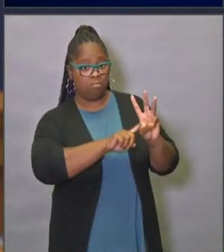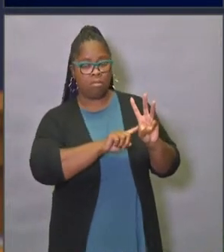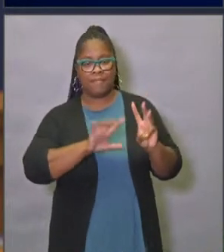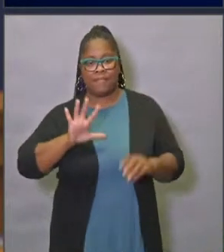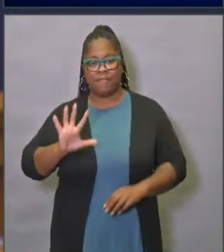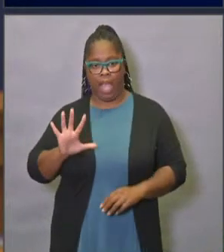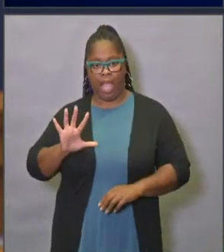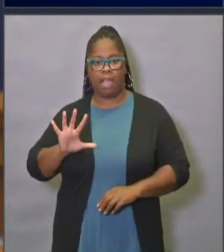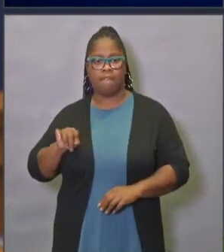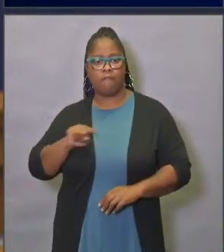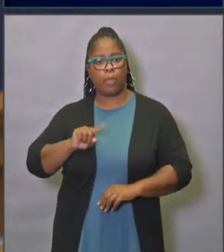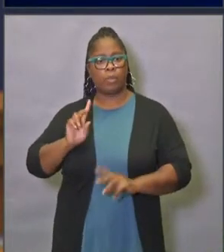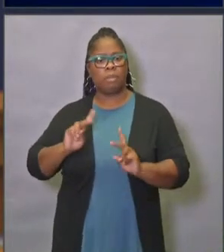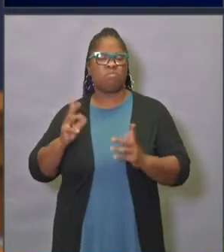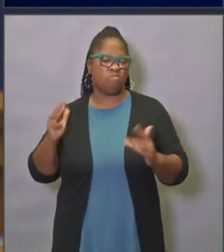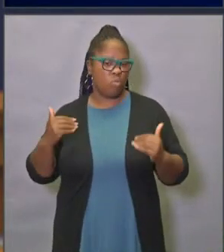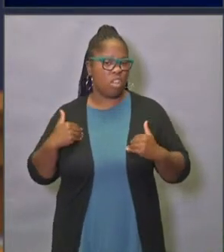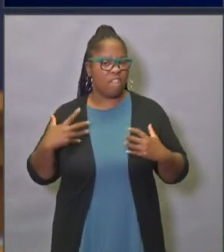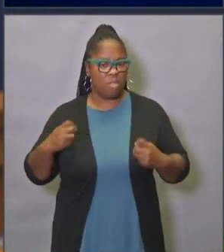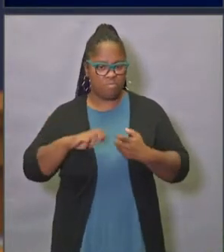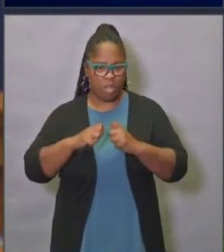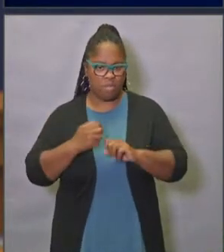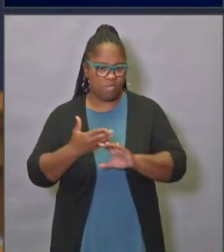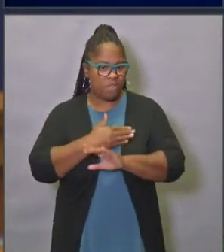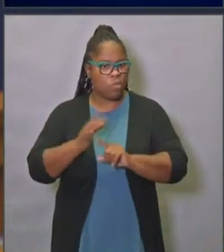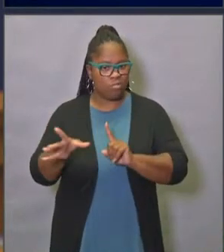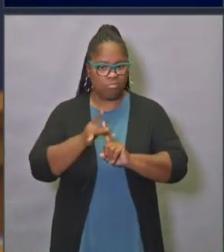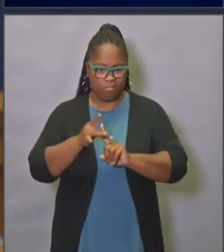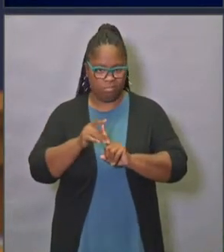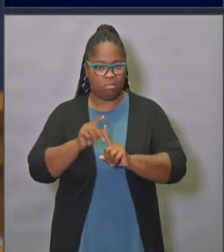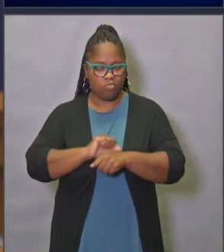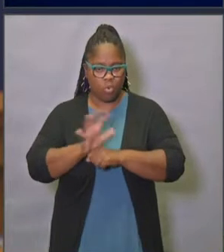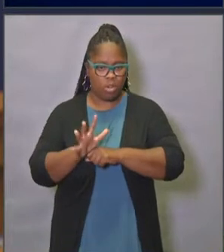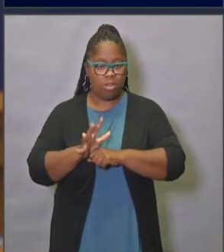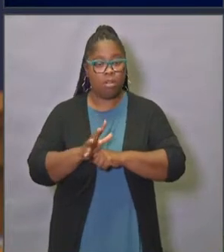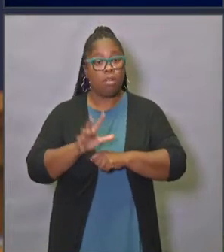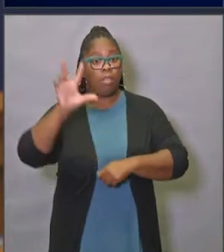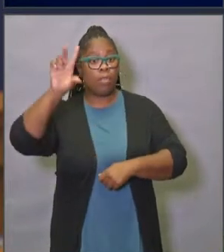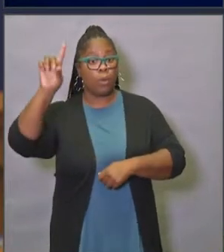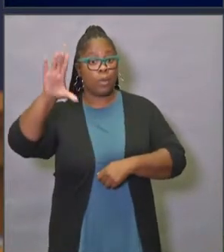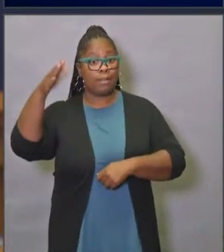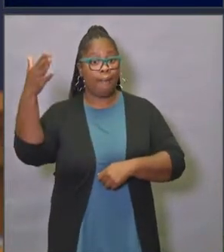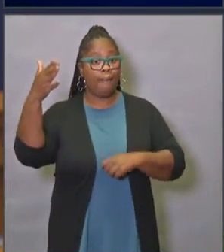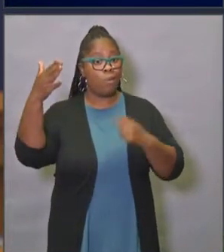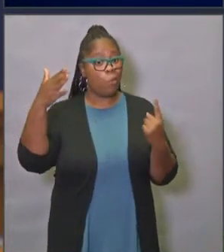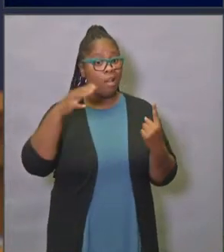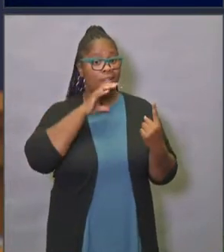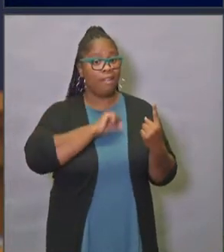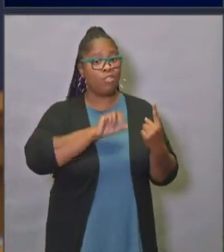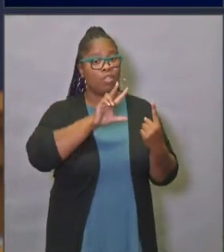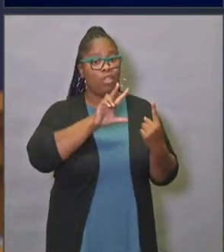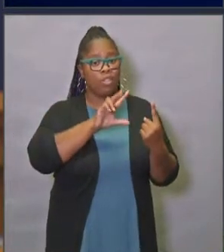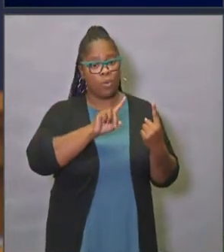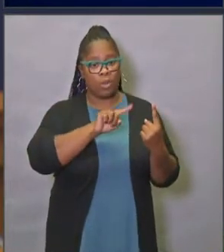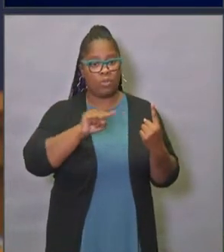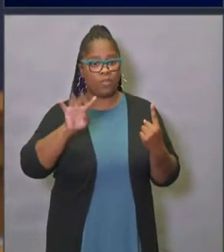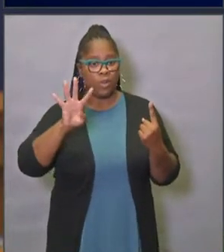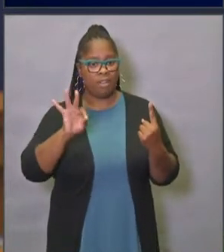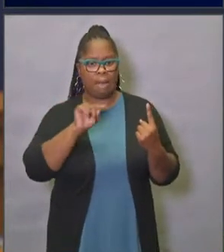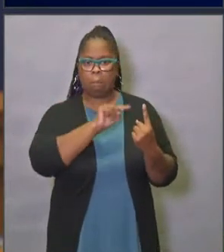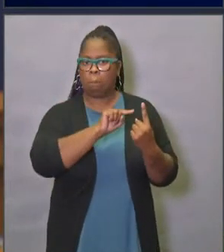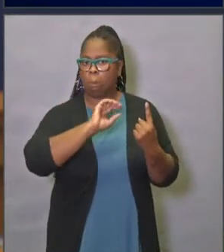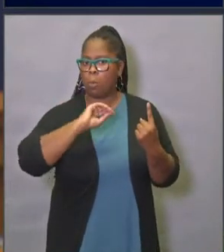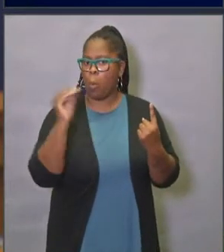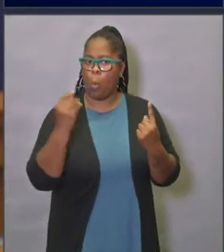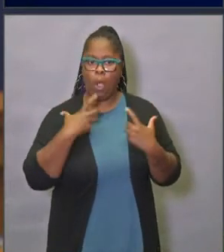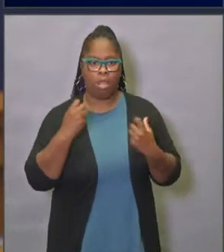people had underlying health conditions. 1 person who died was between the ages of 30 and 49, and this person did not